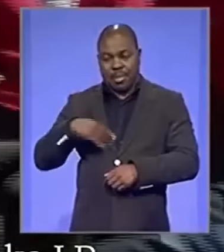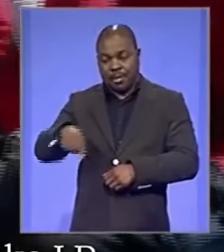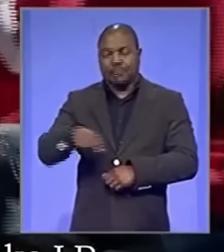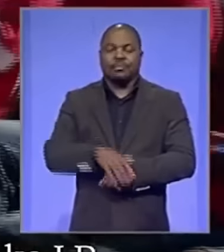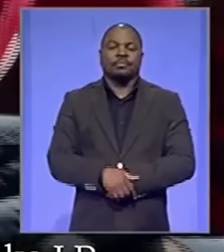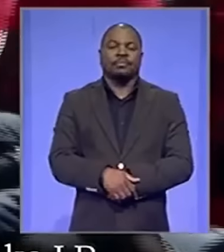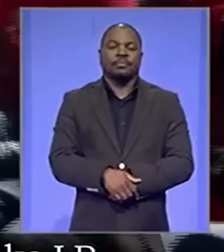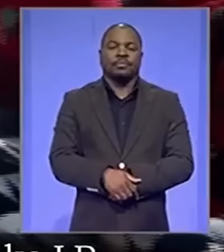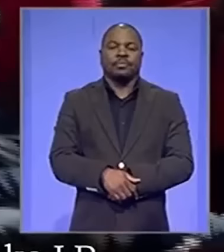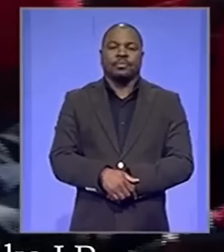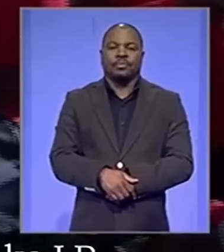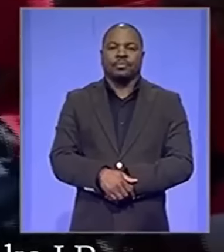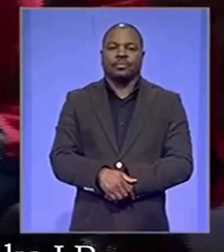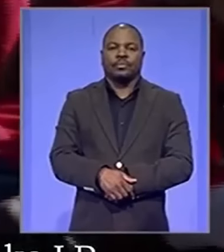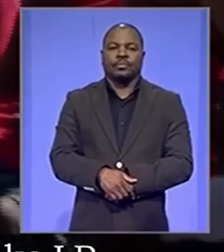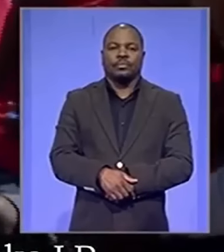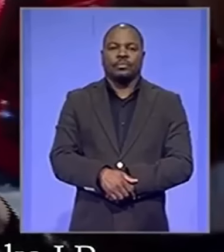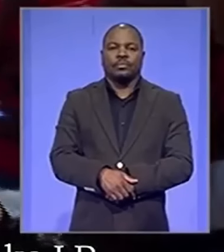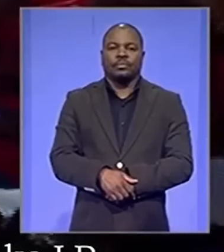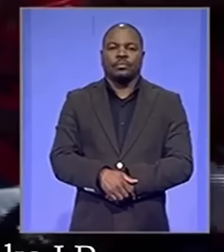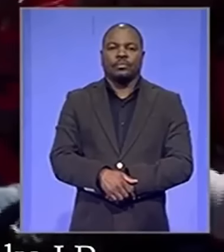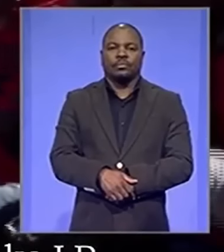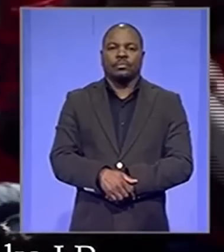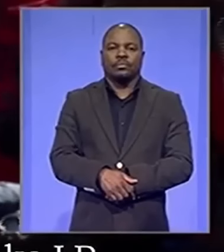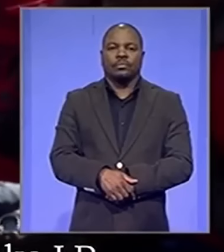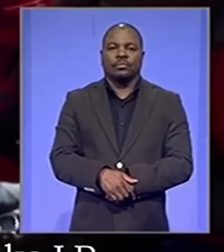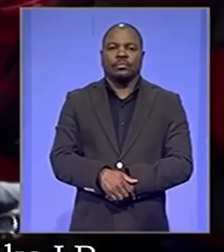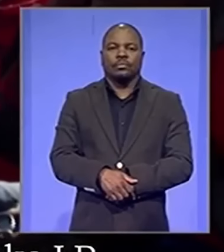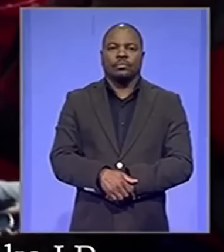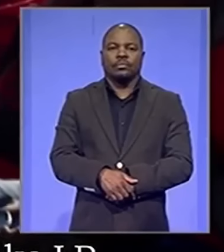Phaladim, ditabeng tsa SABC motseng wa Mmapoi.